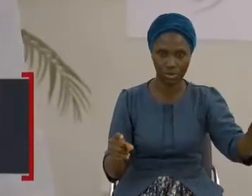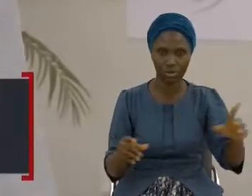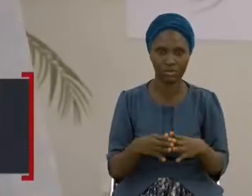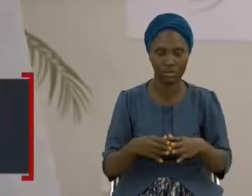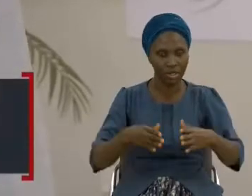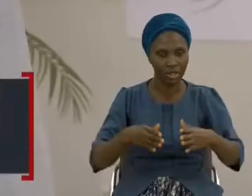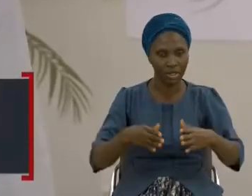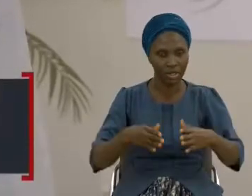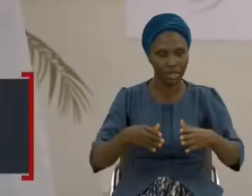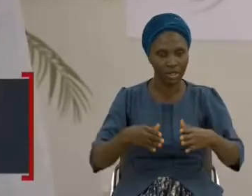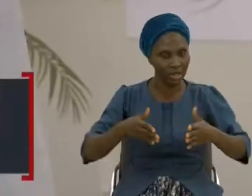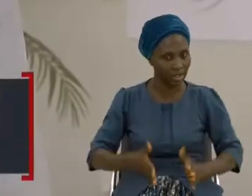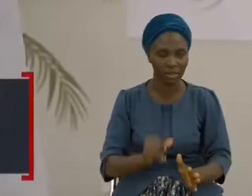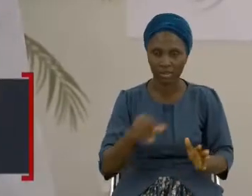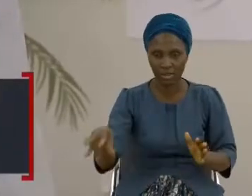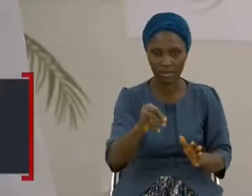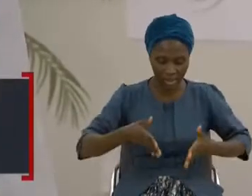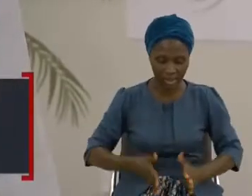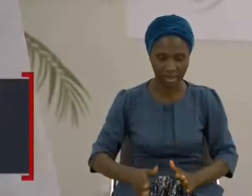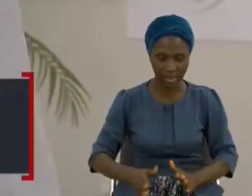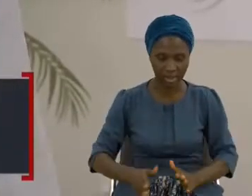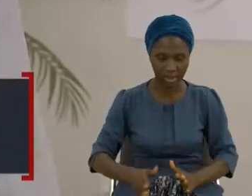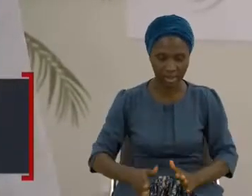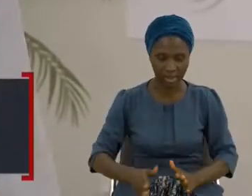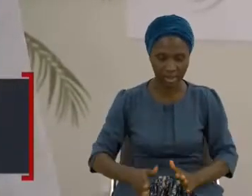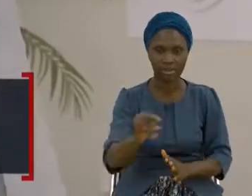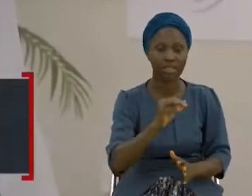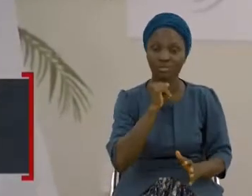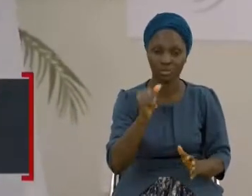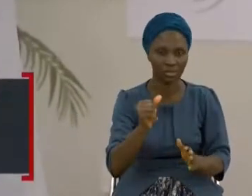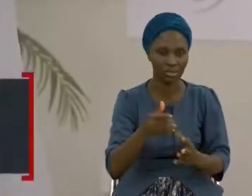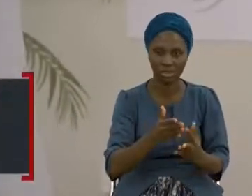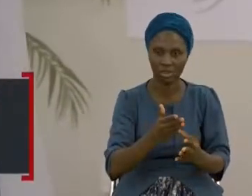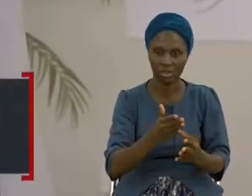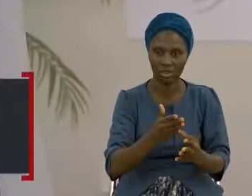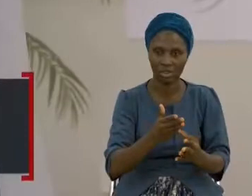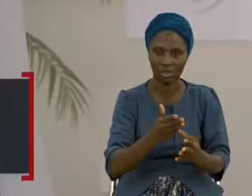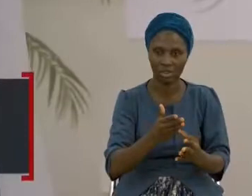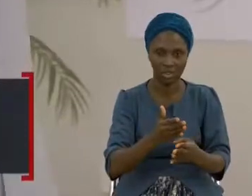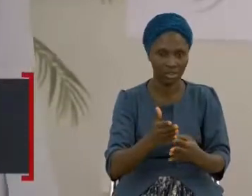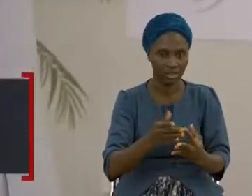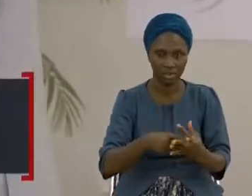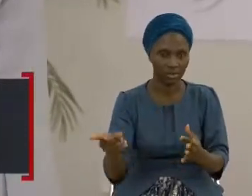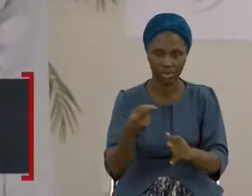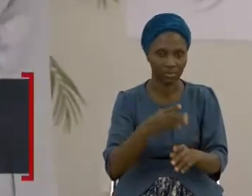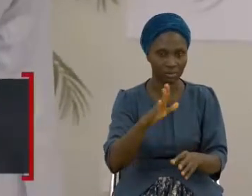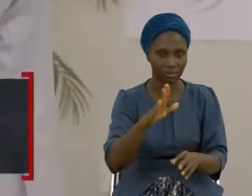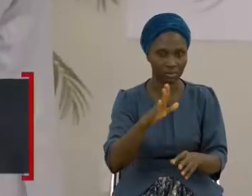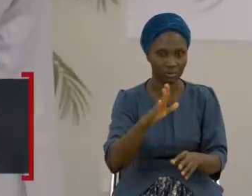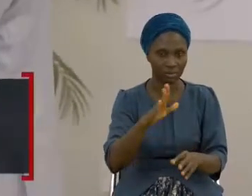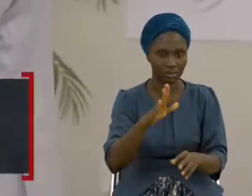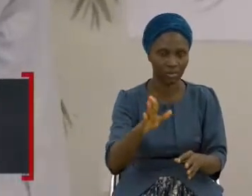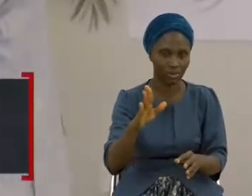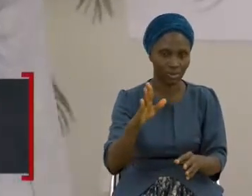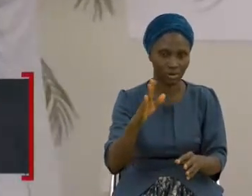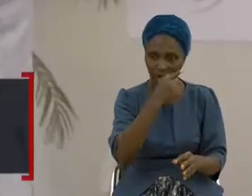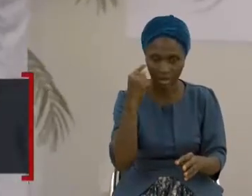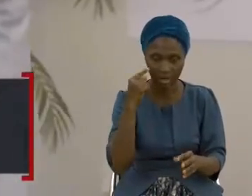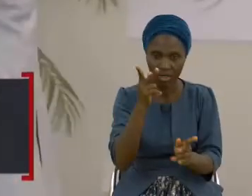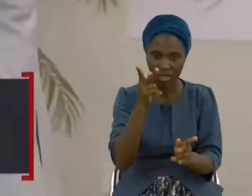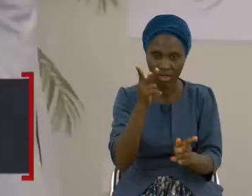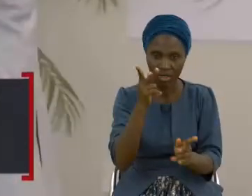eyes keep them in the midst of thine heart verse 22